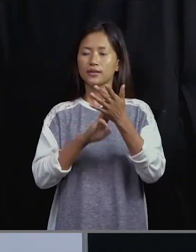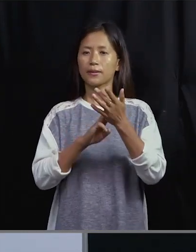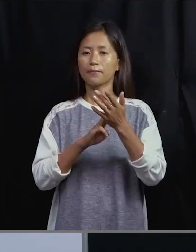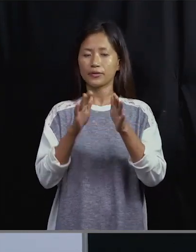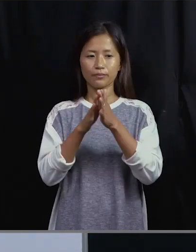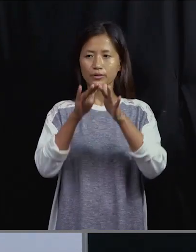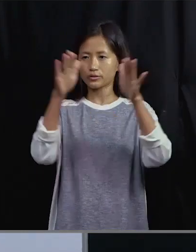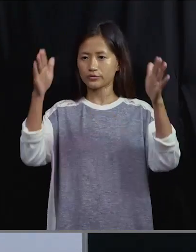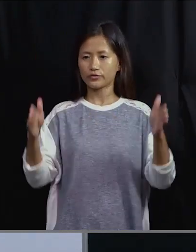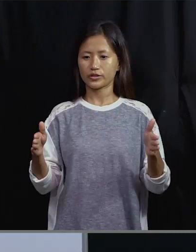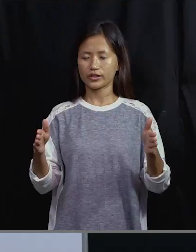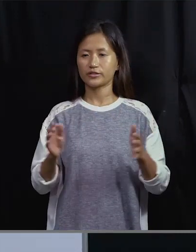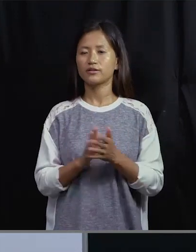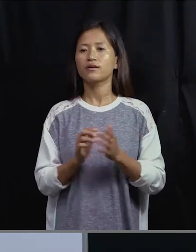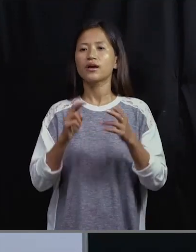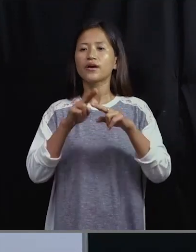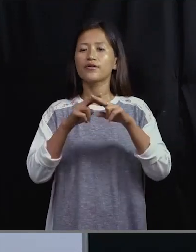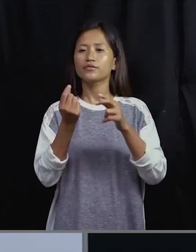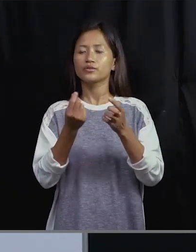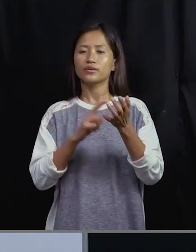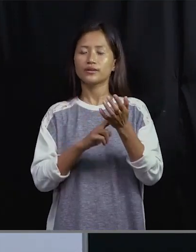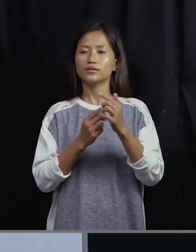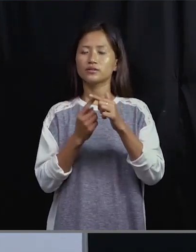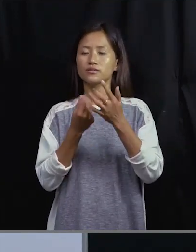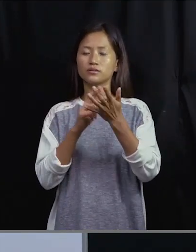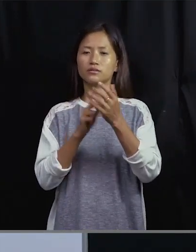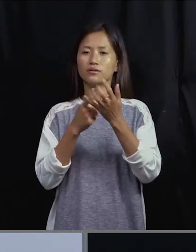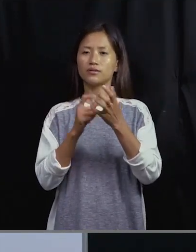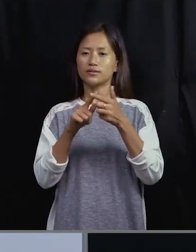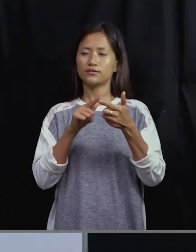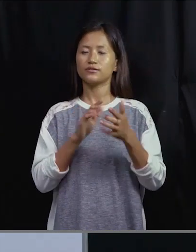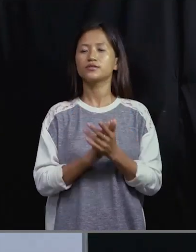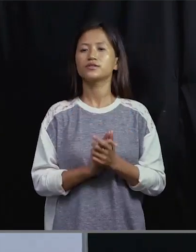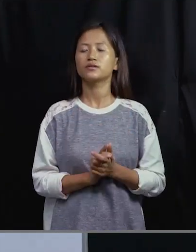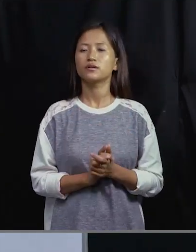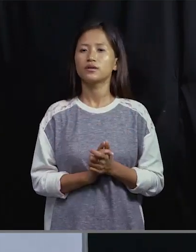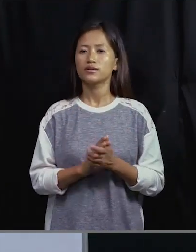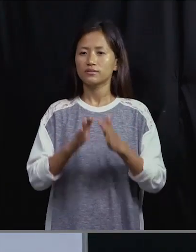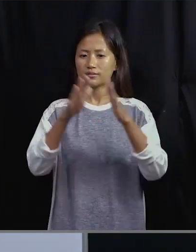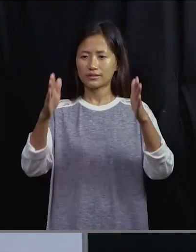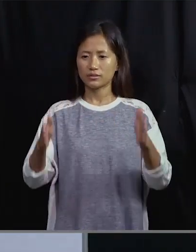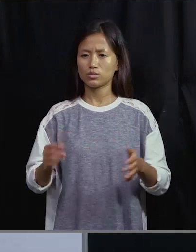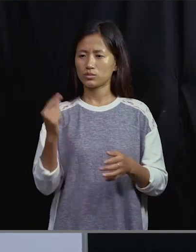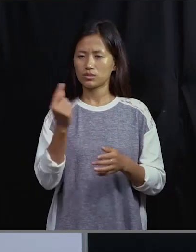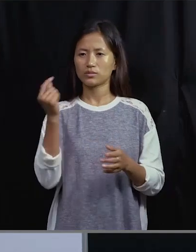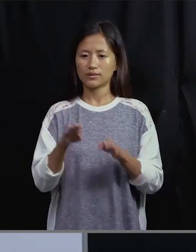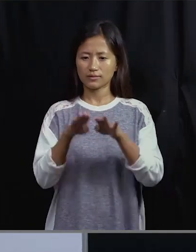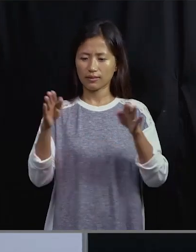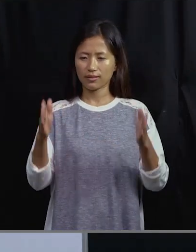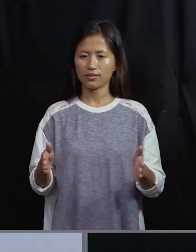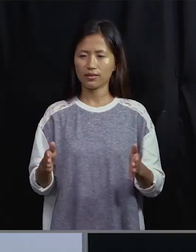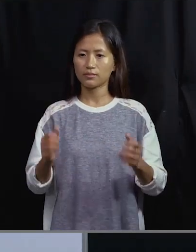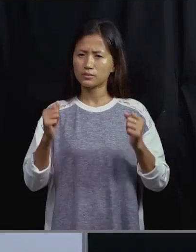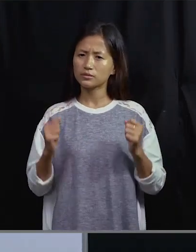furniture. That means timber is a primary industry which has been converted into furniture. Isn't it? Furniture means which we can use. Okay. Or